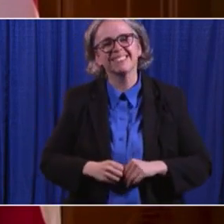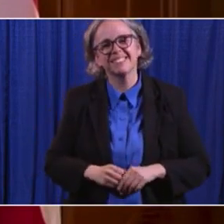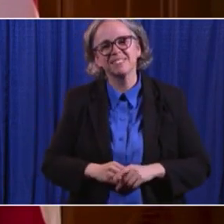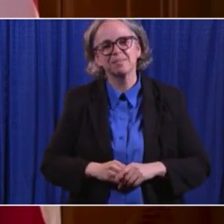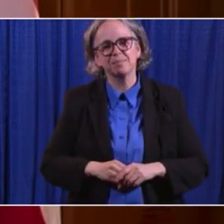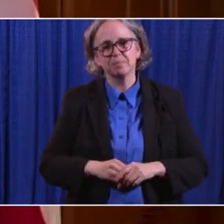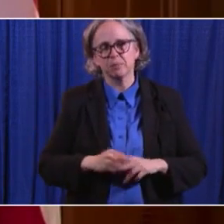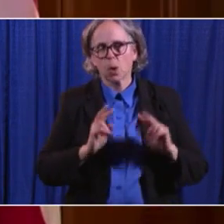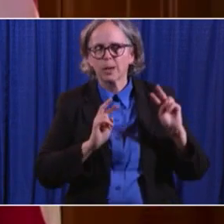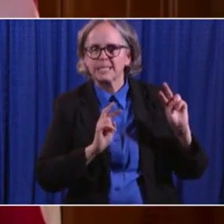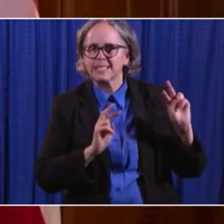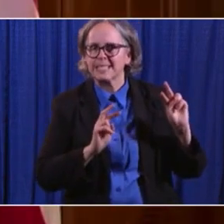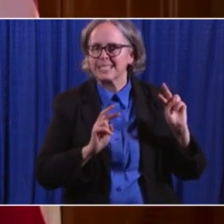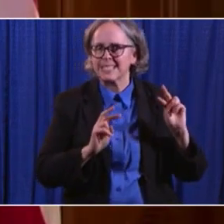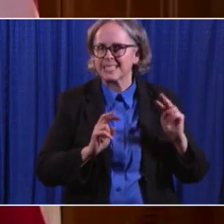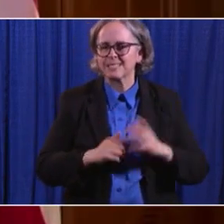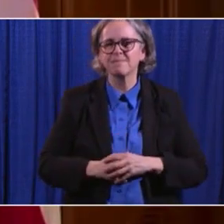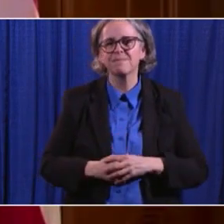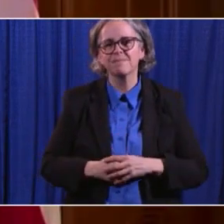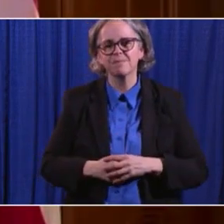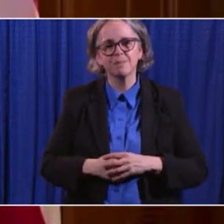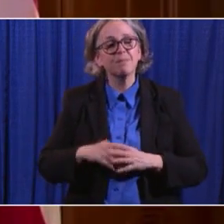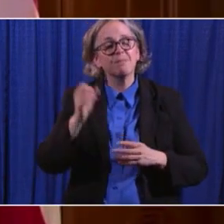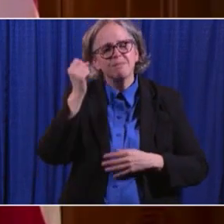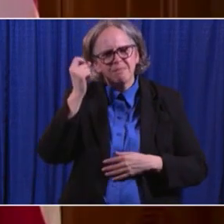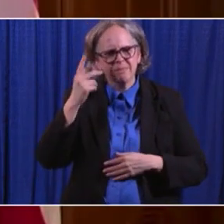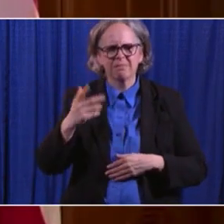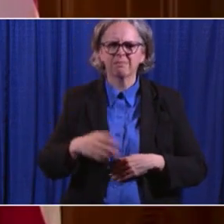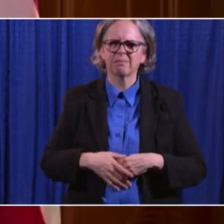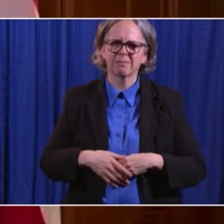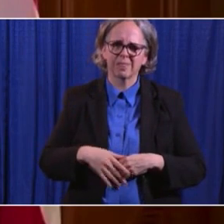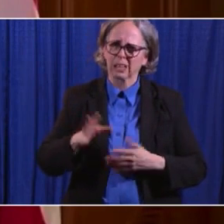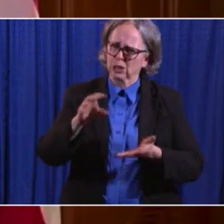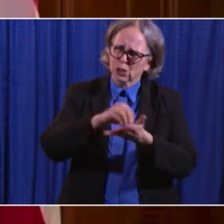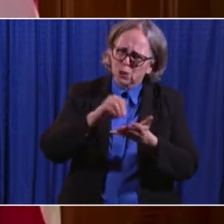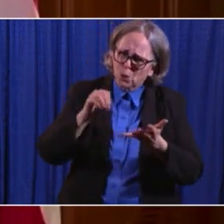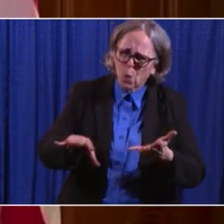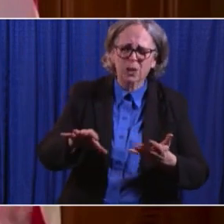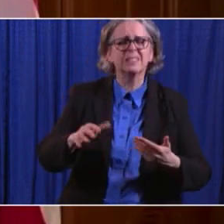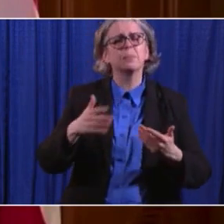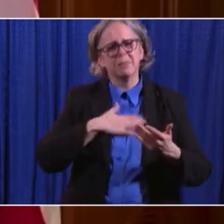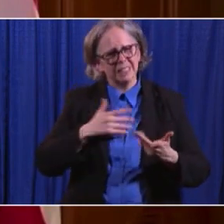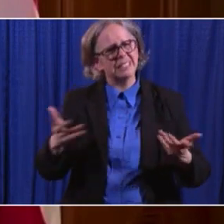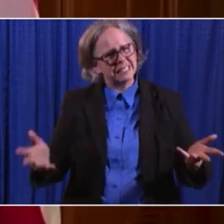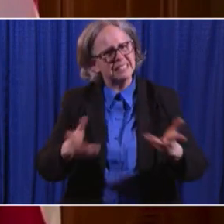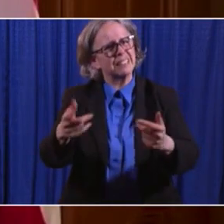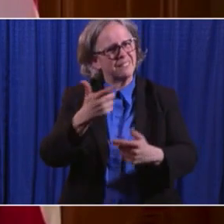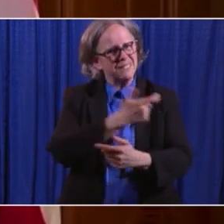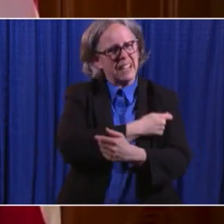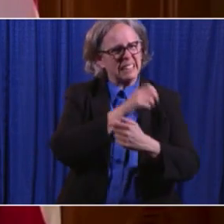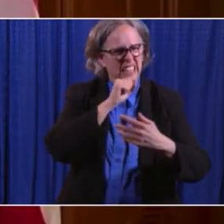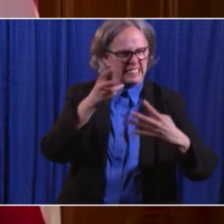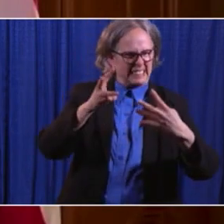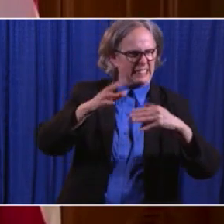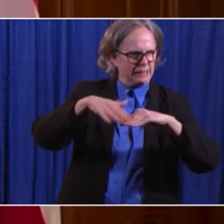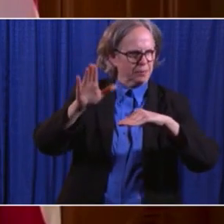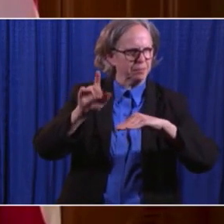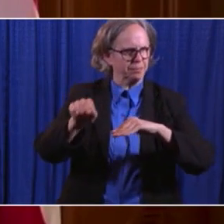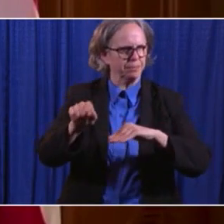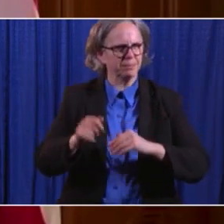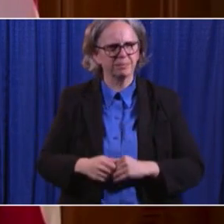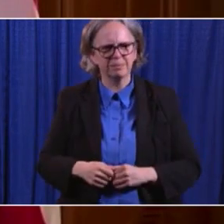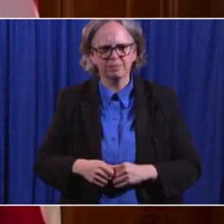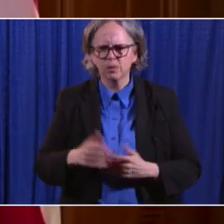going to do everything that we can to bring that vaccine directly in, whether it's directly into the school or directly into the